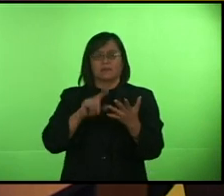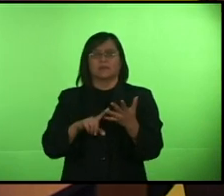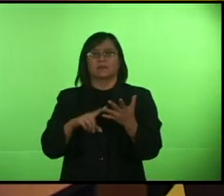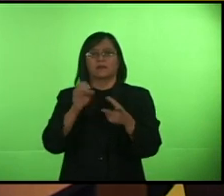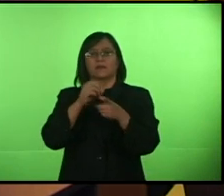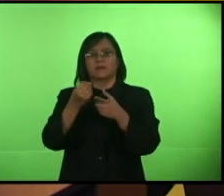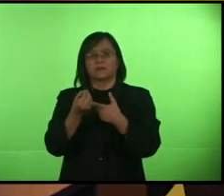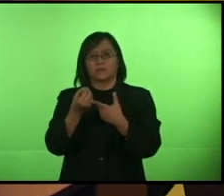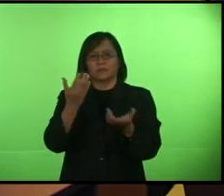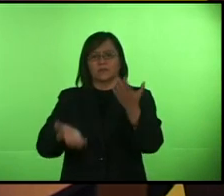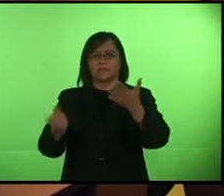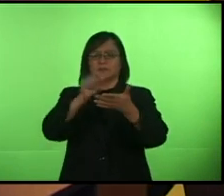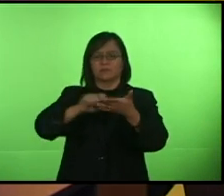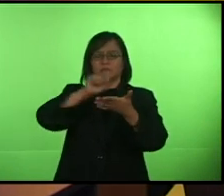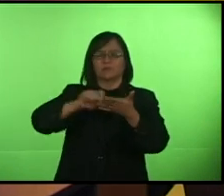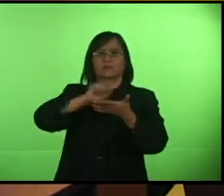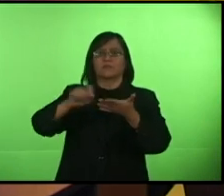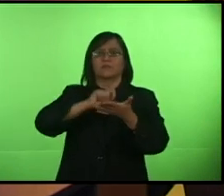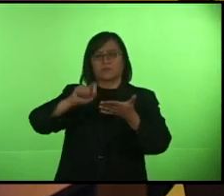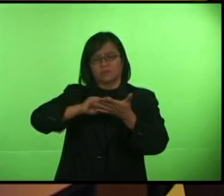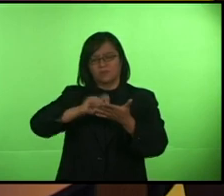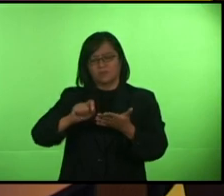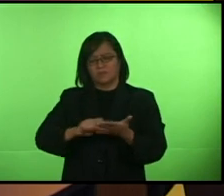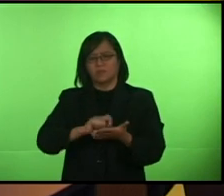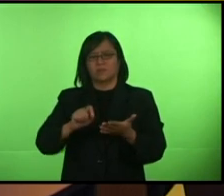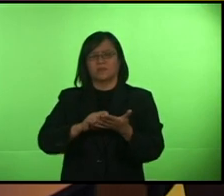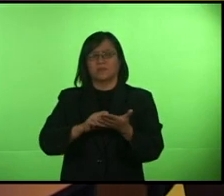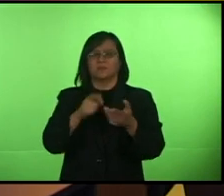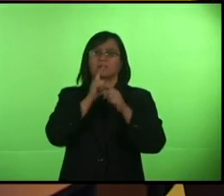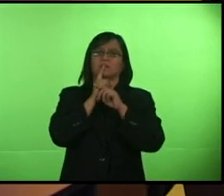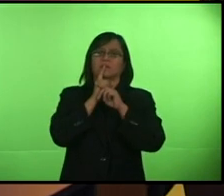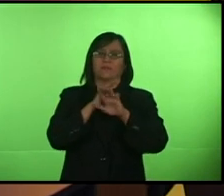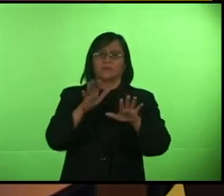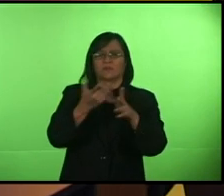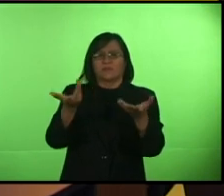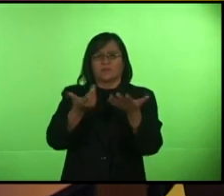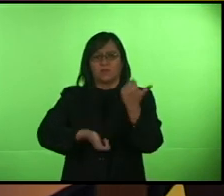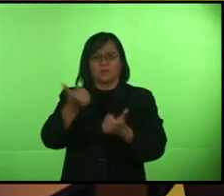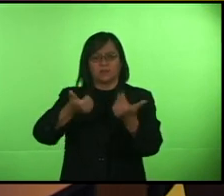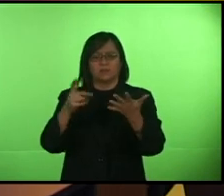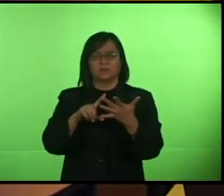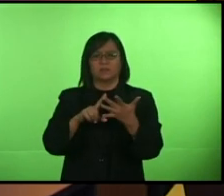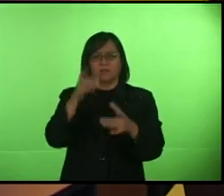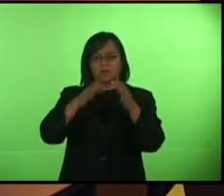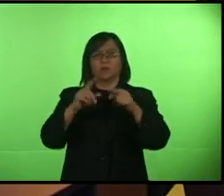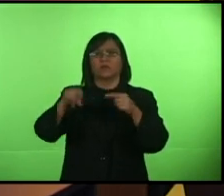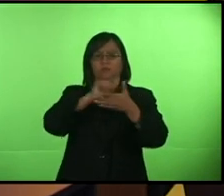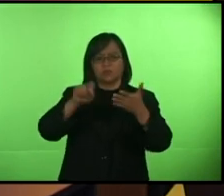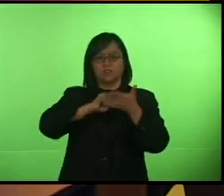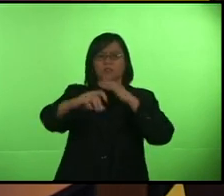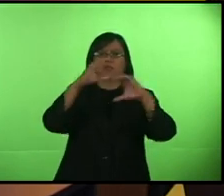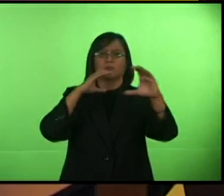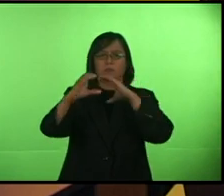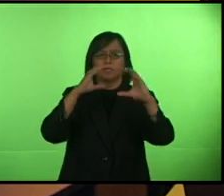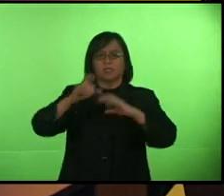Okay, and also whether written documentation is required. Because if written documentation is required, then you